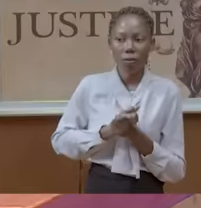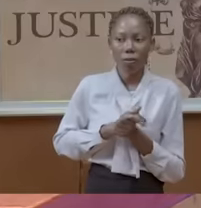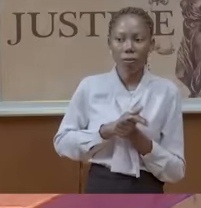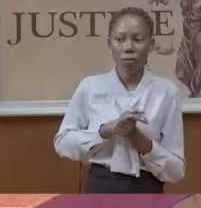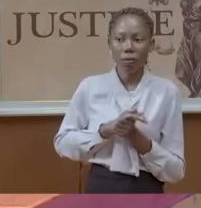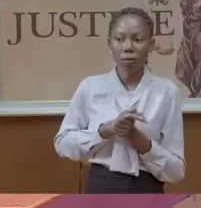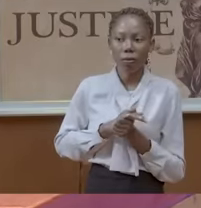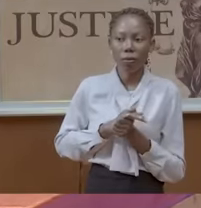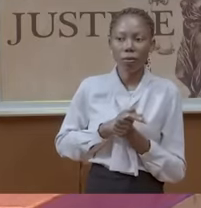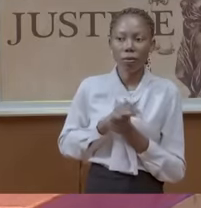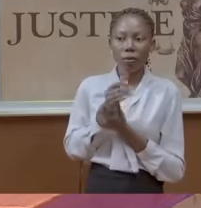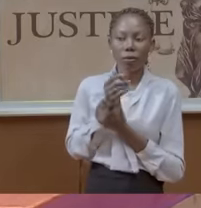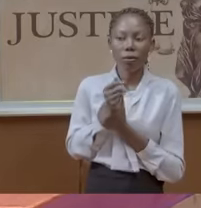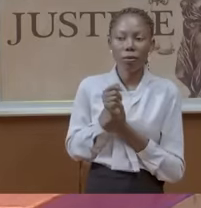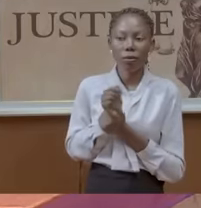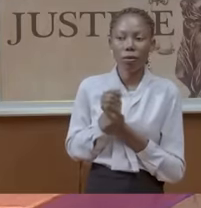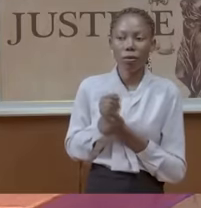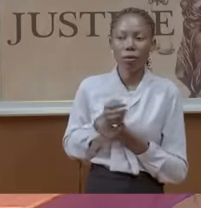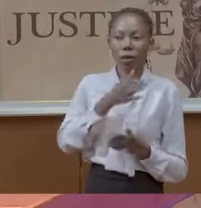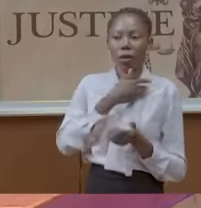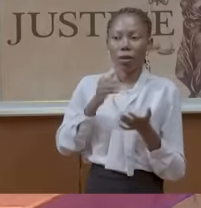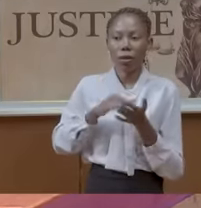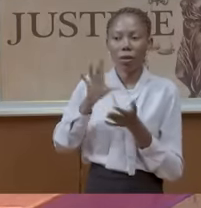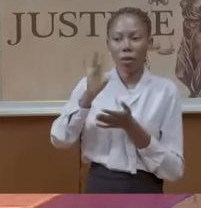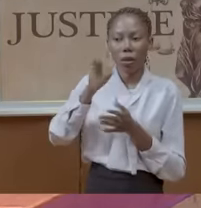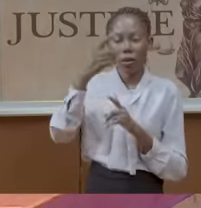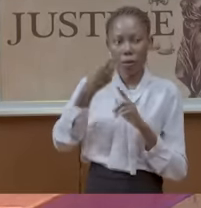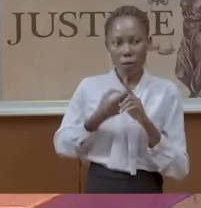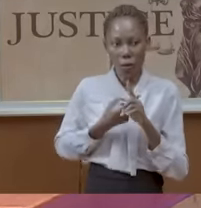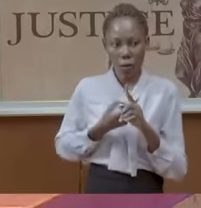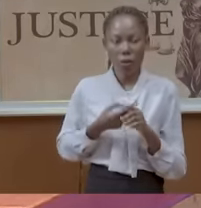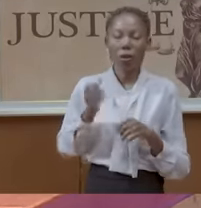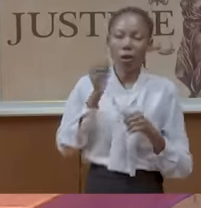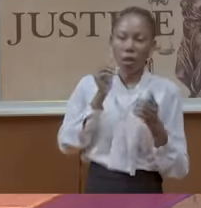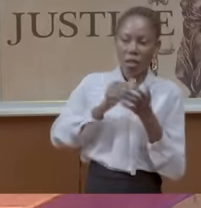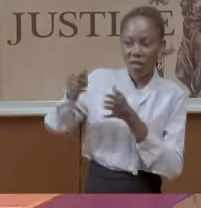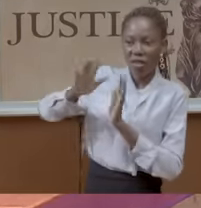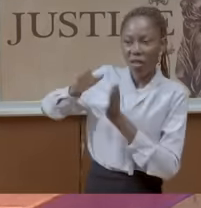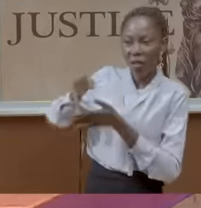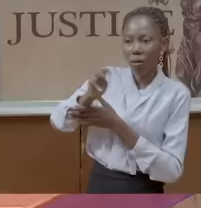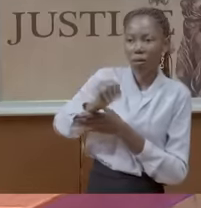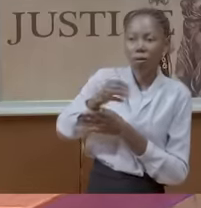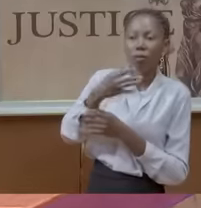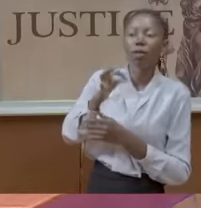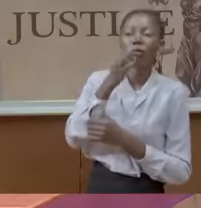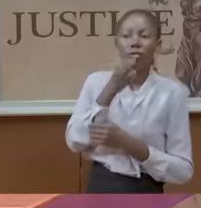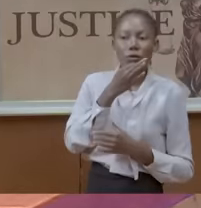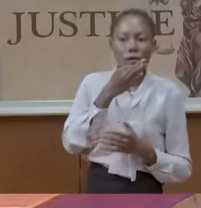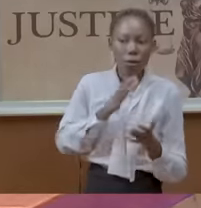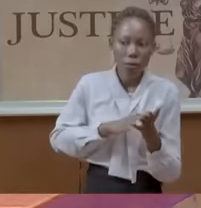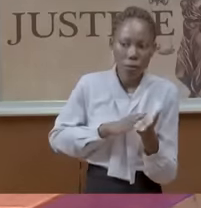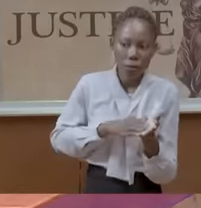Yeah. Like since 9-8 months, they abandoned us in the house. It was my apart from school fees, what else? They are